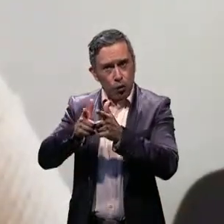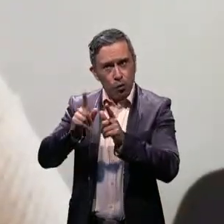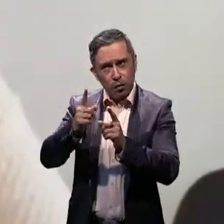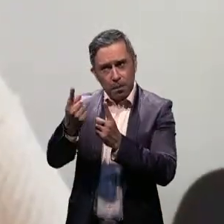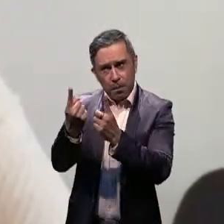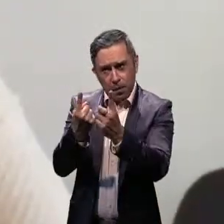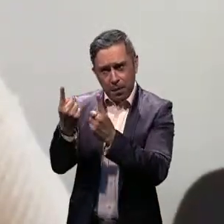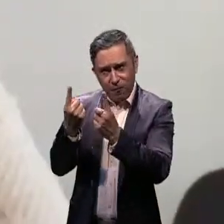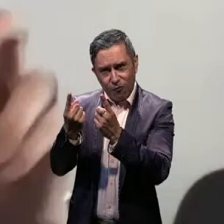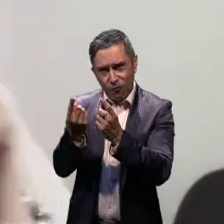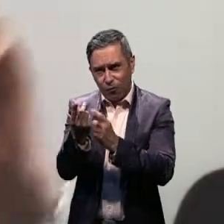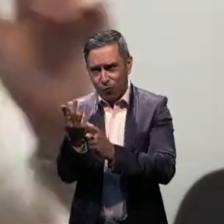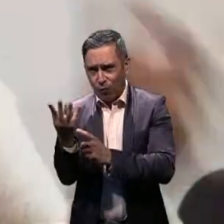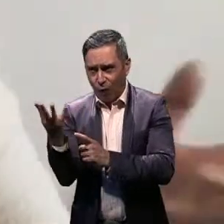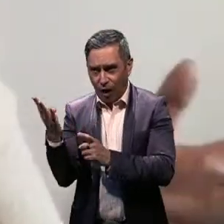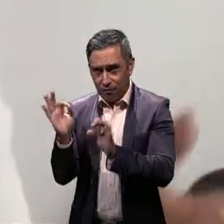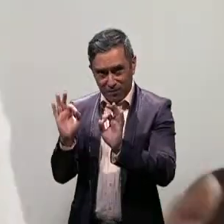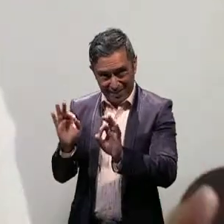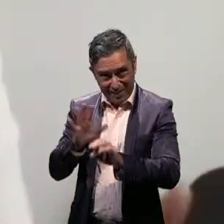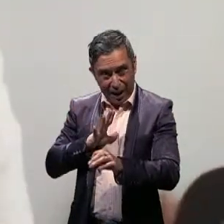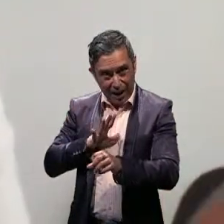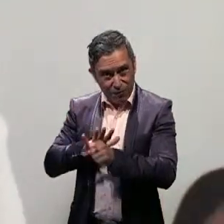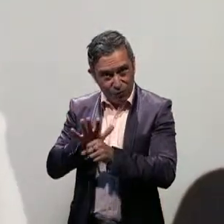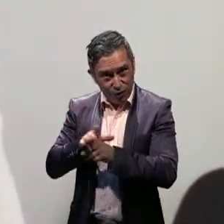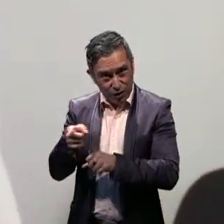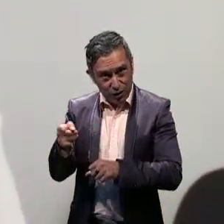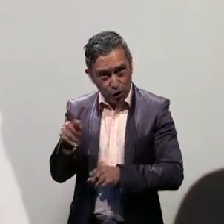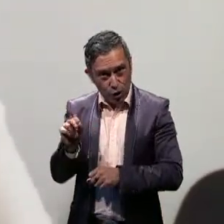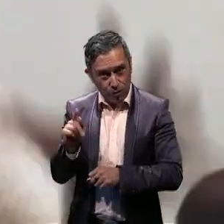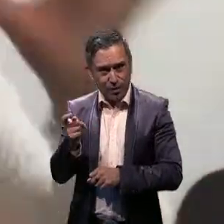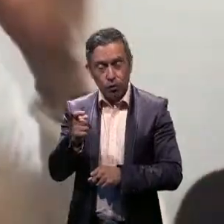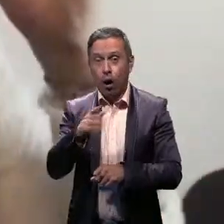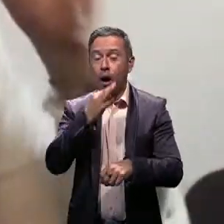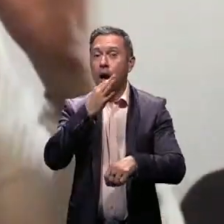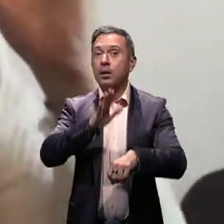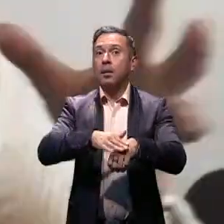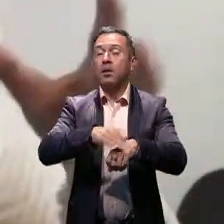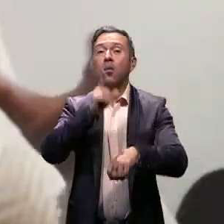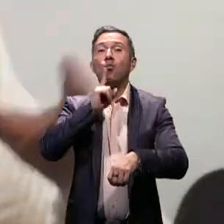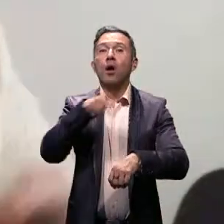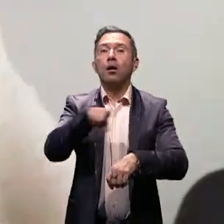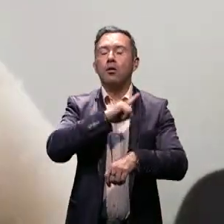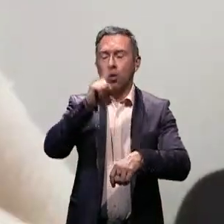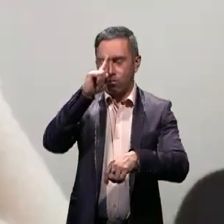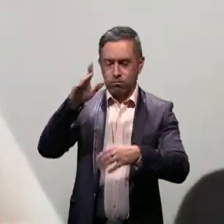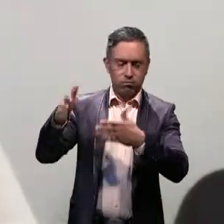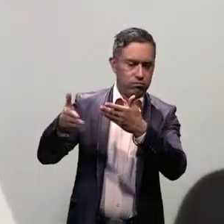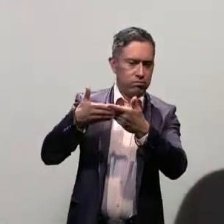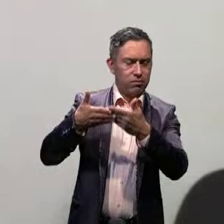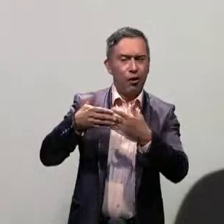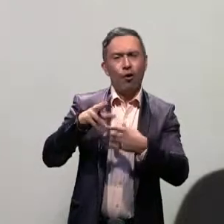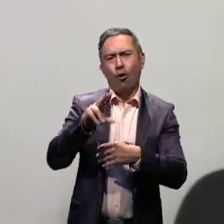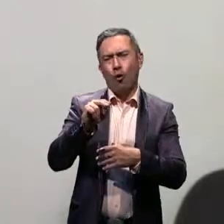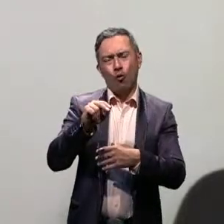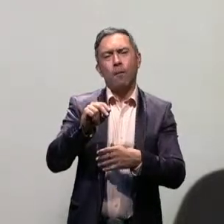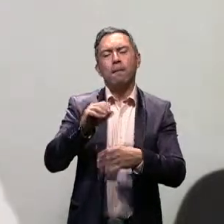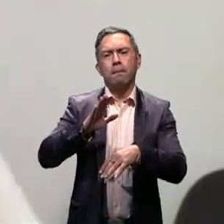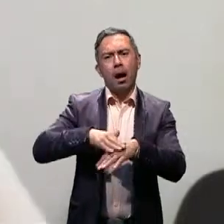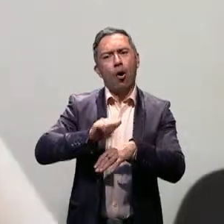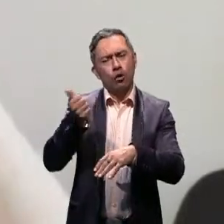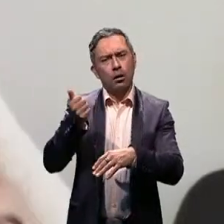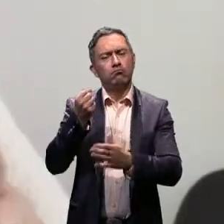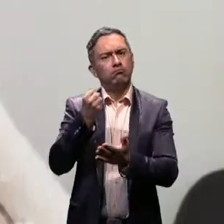groups are well represented? I mean, don't close it, or don't